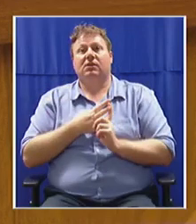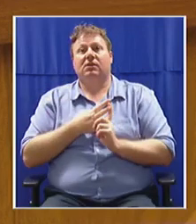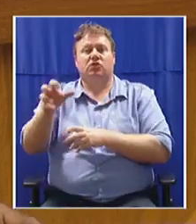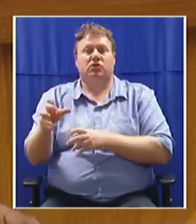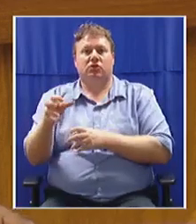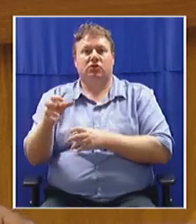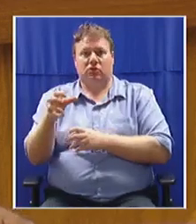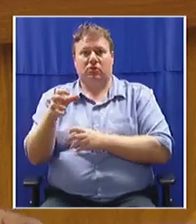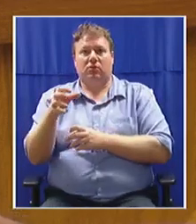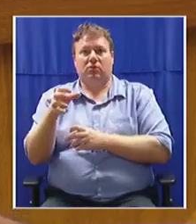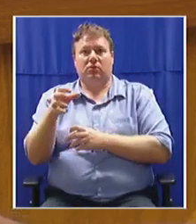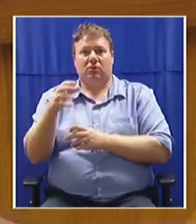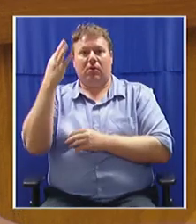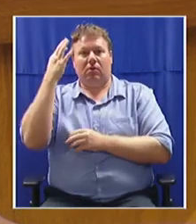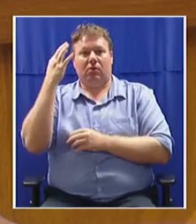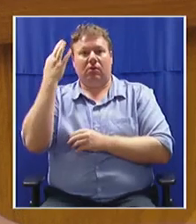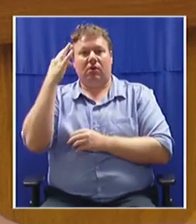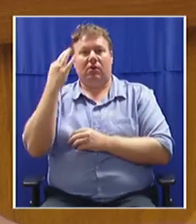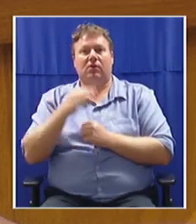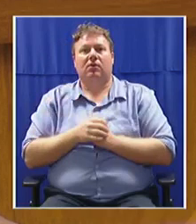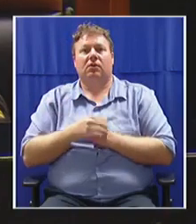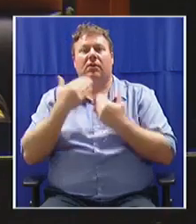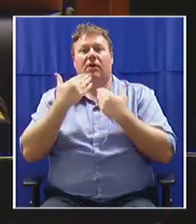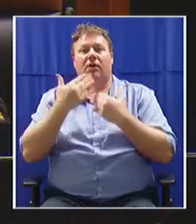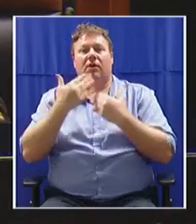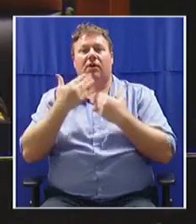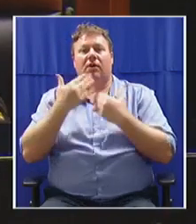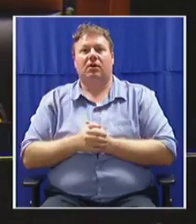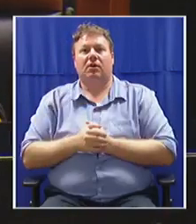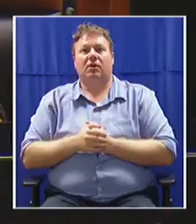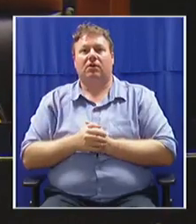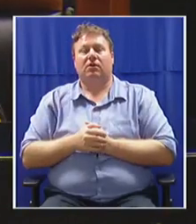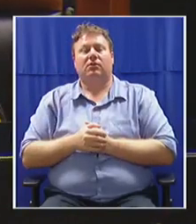much. Thank you, Deputy President. The Honorable Mutshekga.